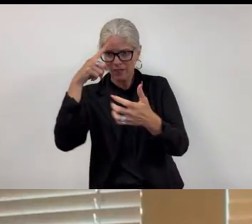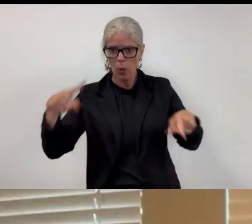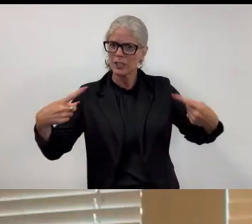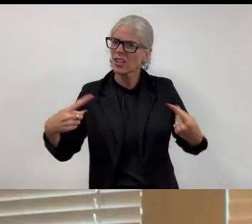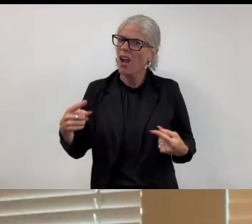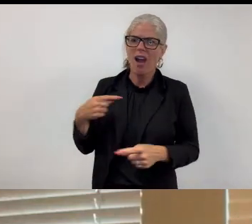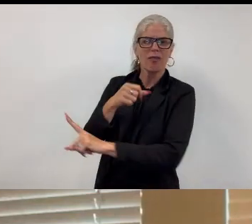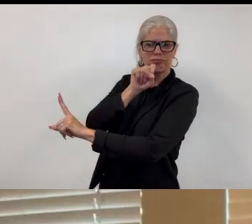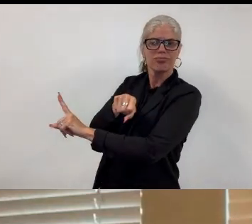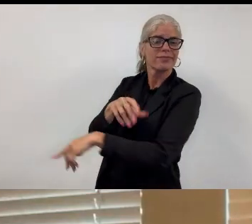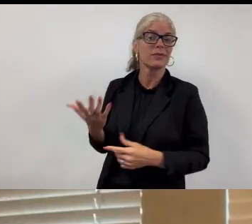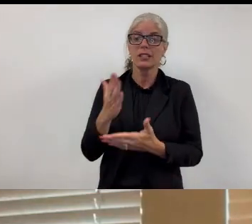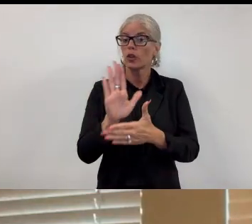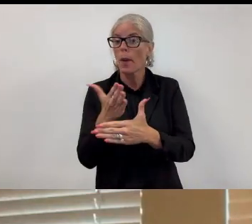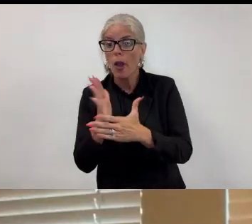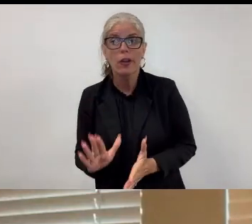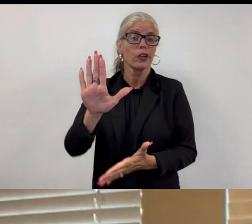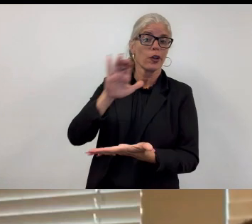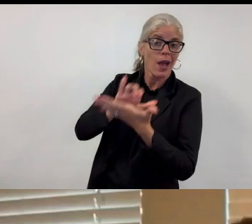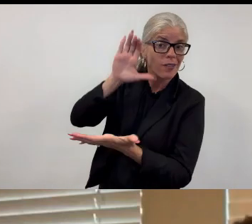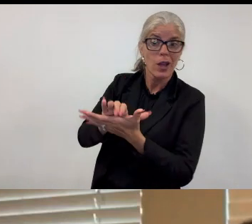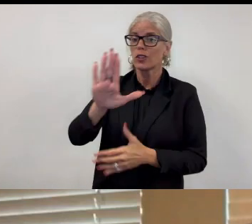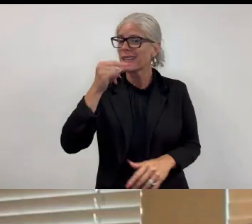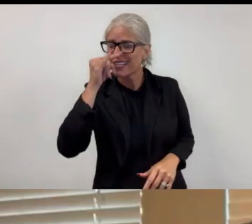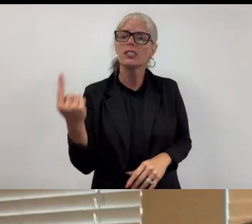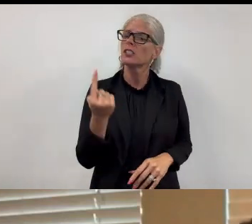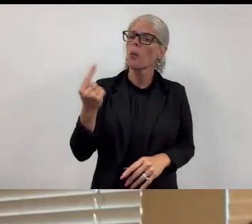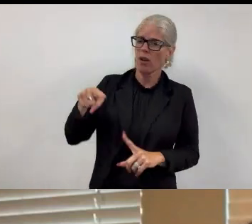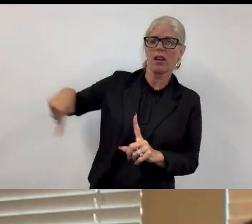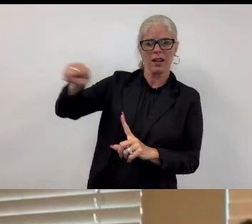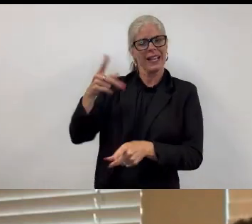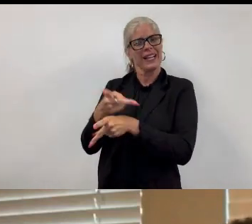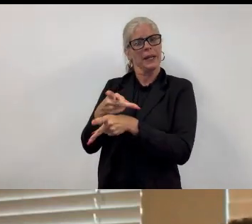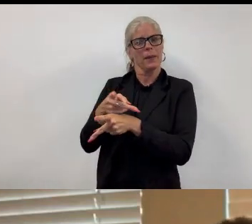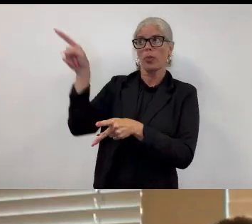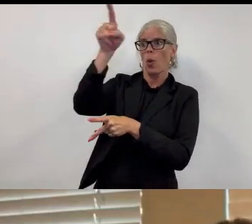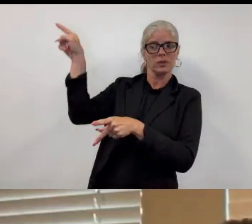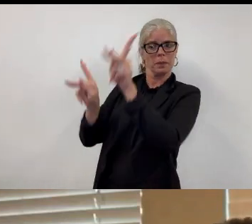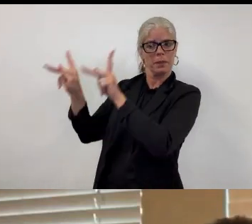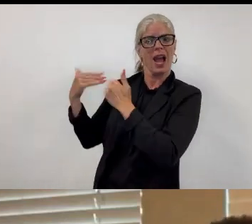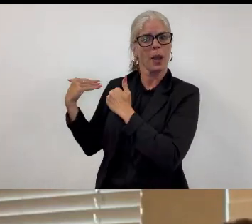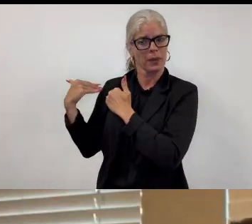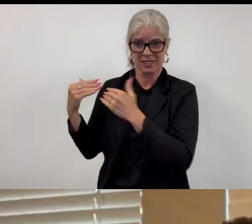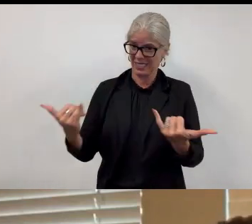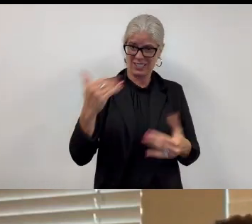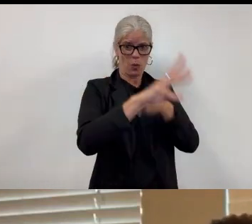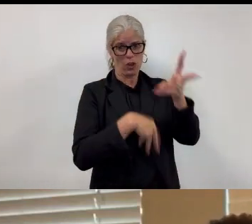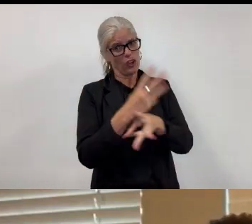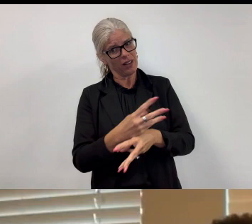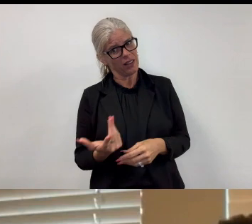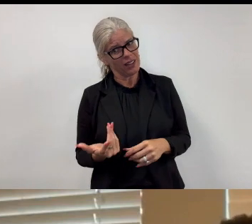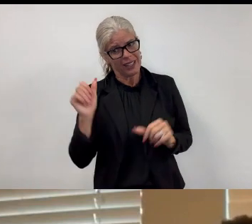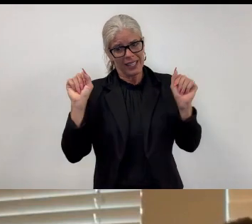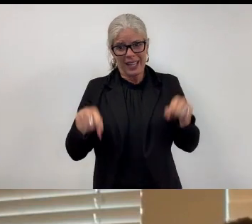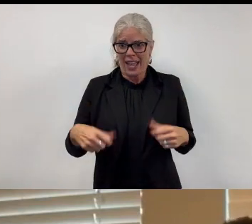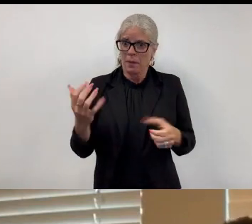those kinds of people, if you, whether it's a partner, a friend, a spouse, a kid, whoever it is, like keep those kinds of people in your orbit,